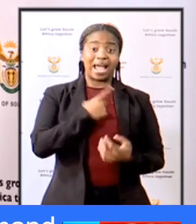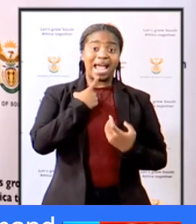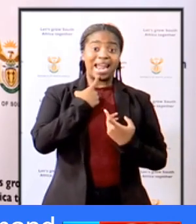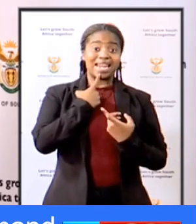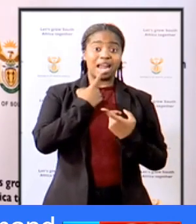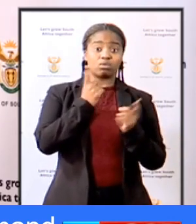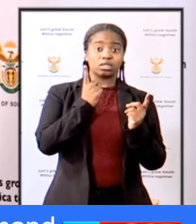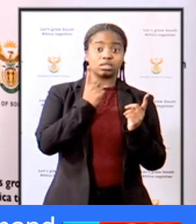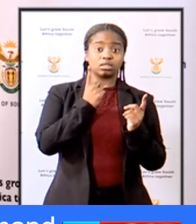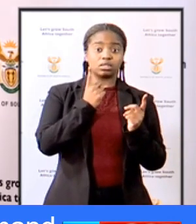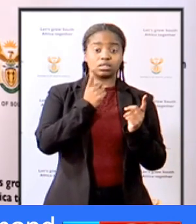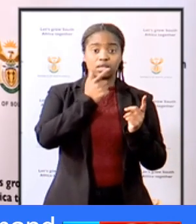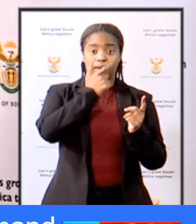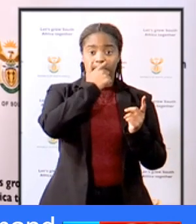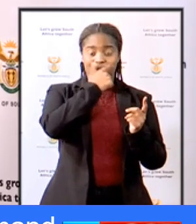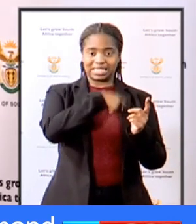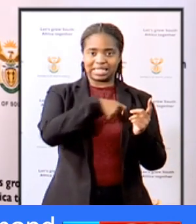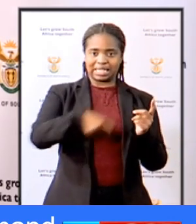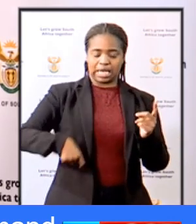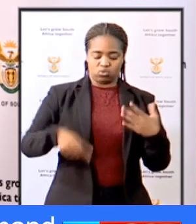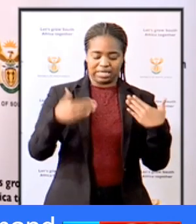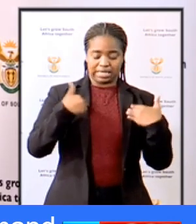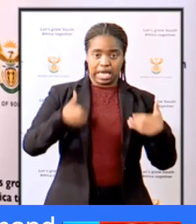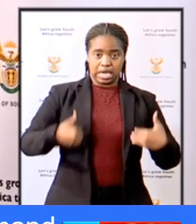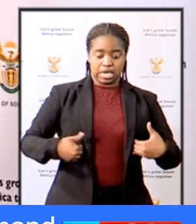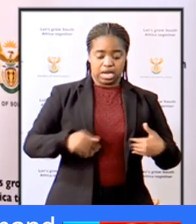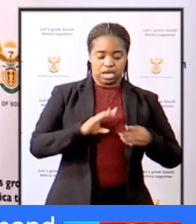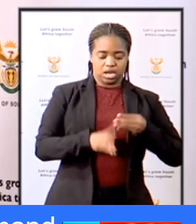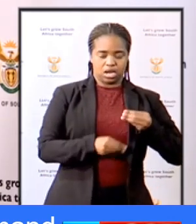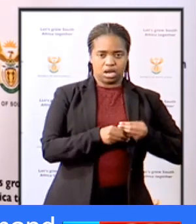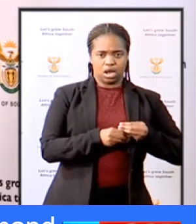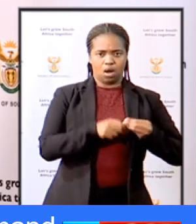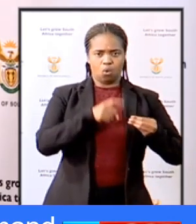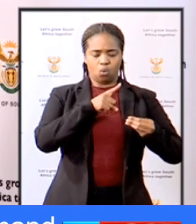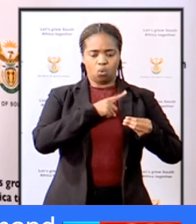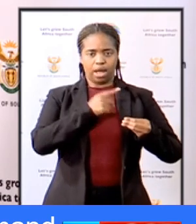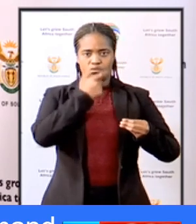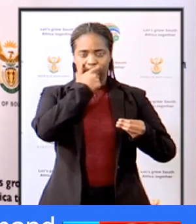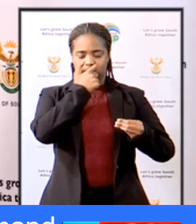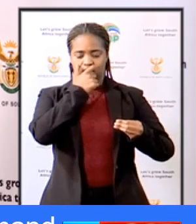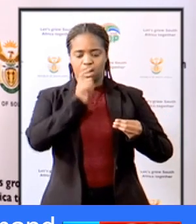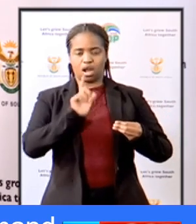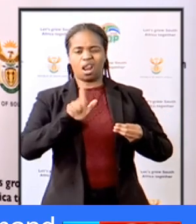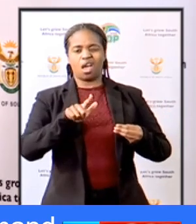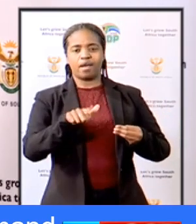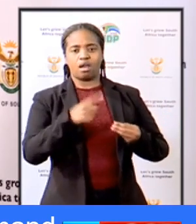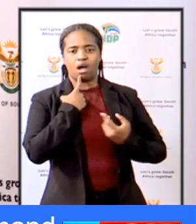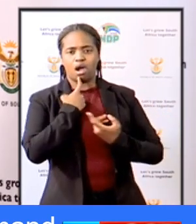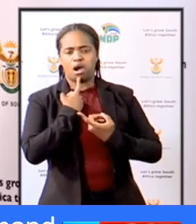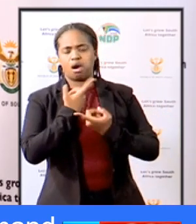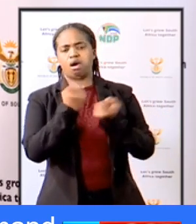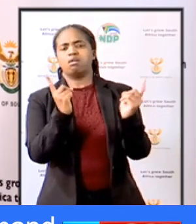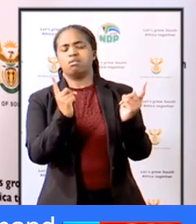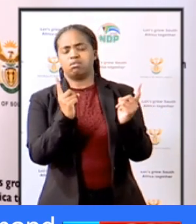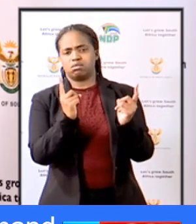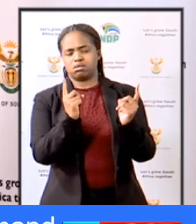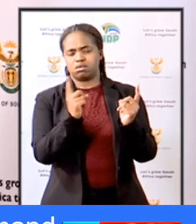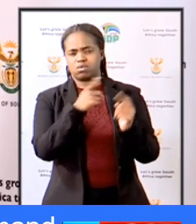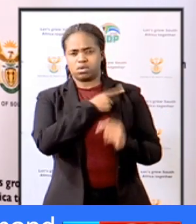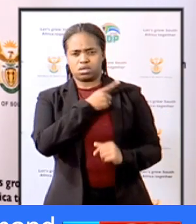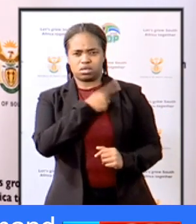not made by the President on Sunday and was rather made like a couple of days later?